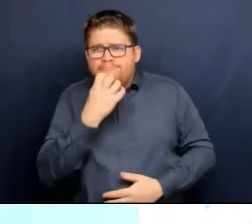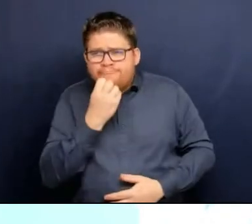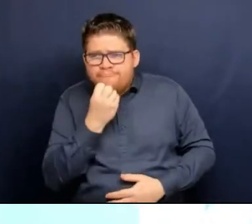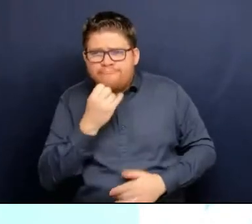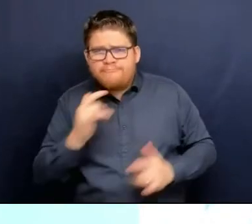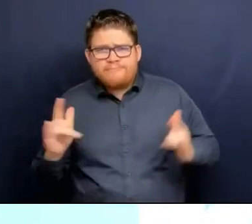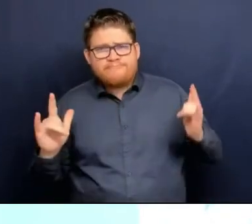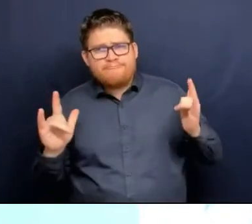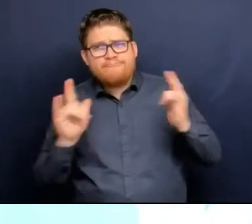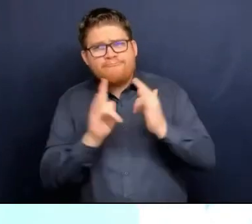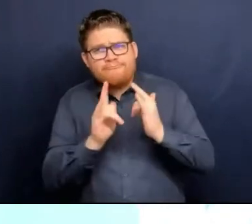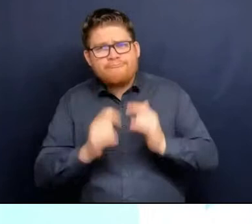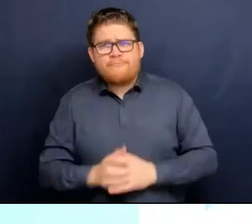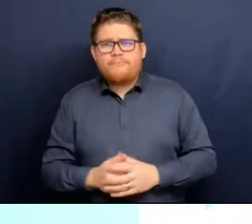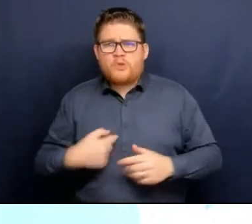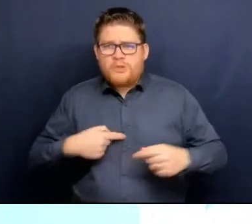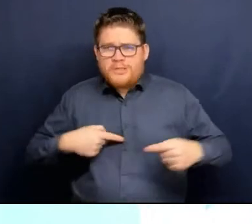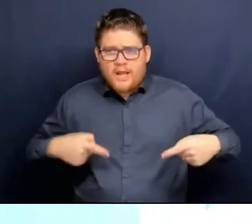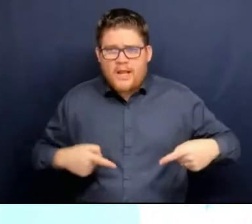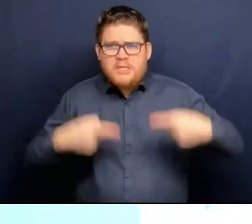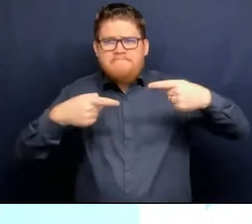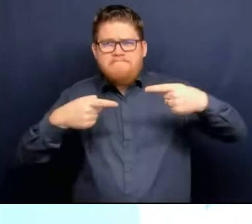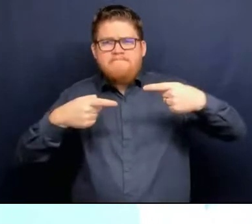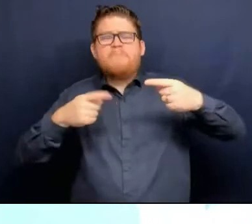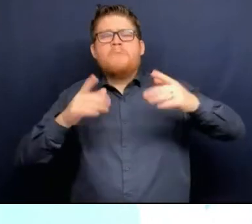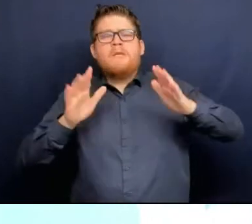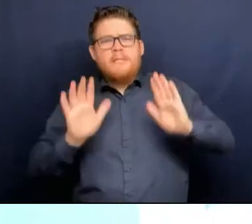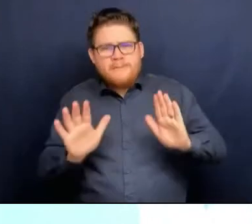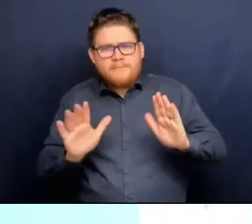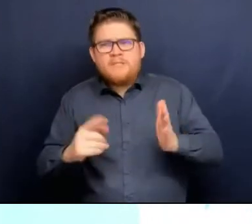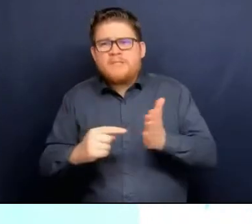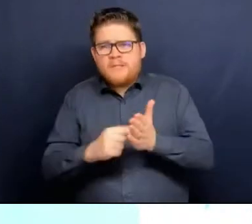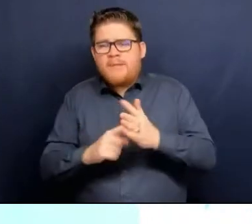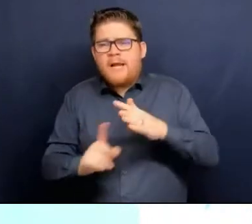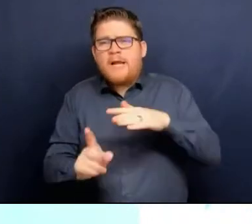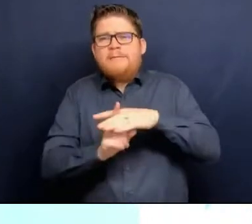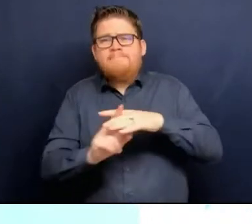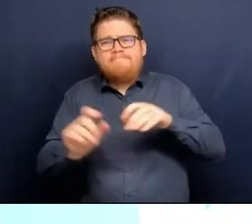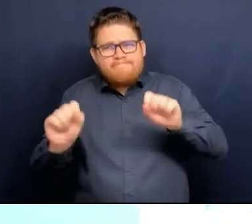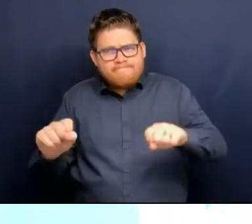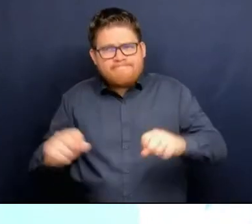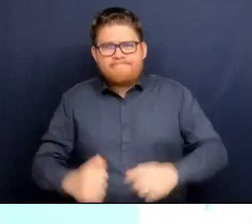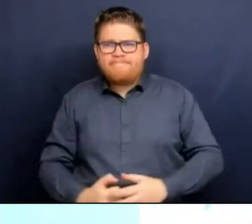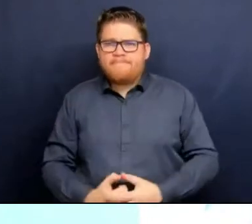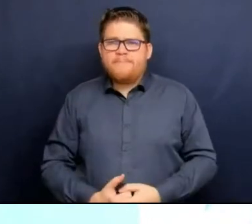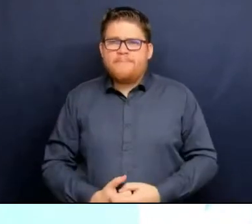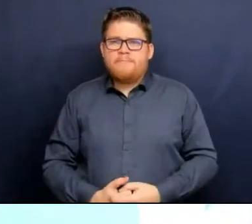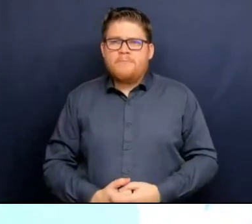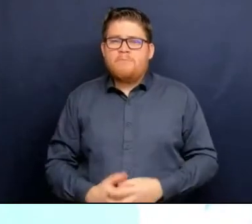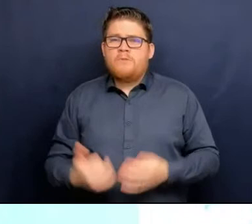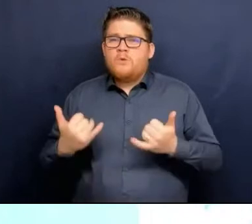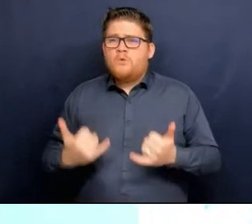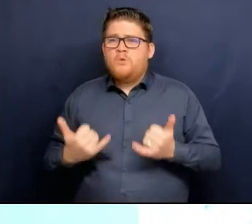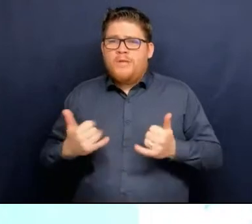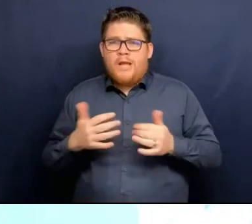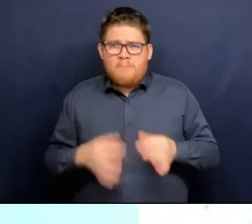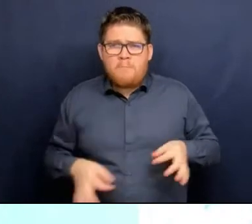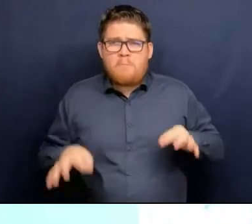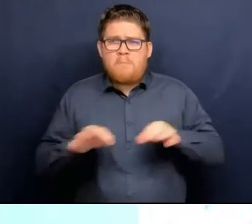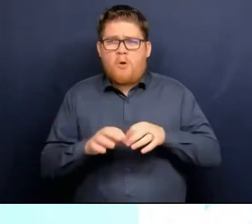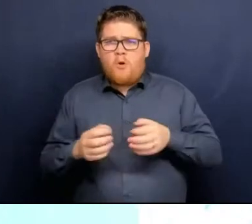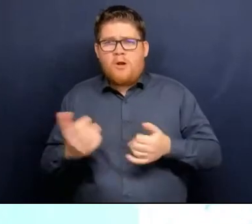Today marks a step in the right direction, and the BCAFN looks forward to working with all First